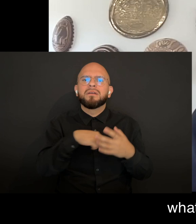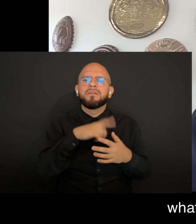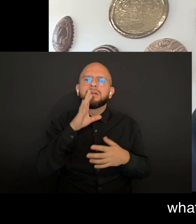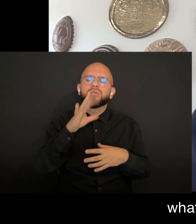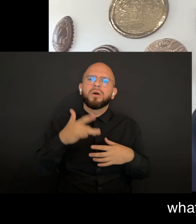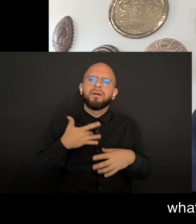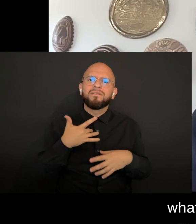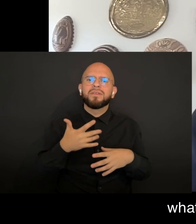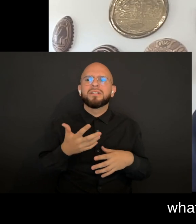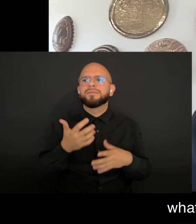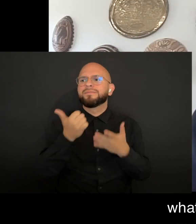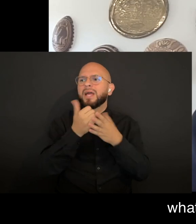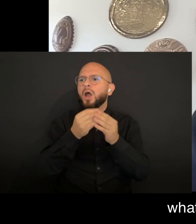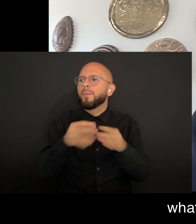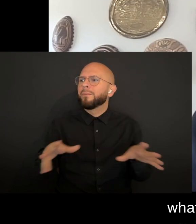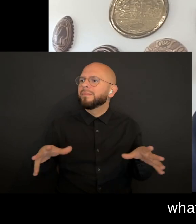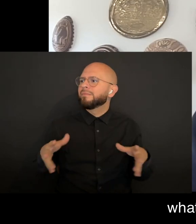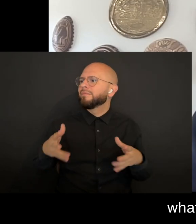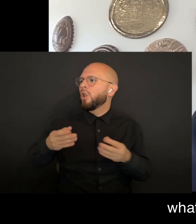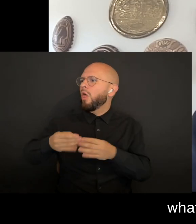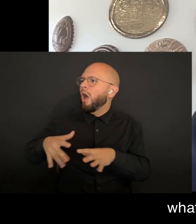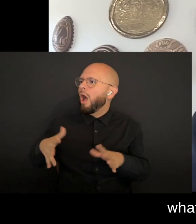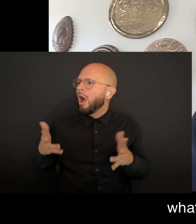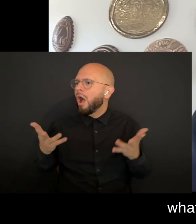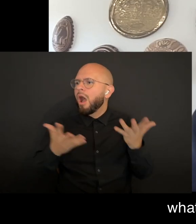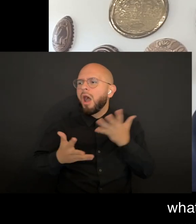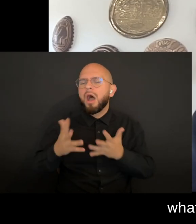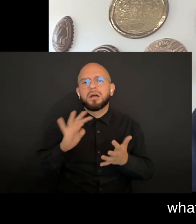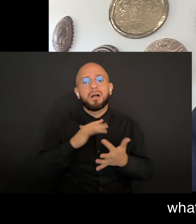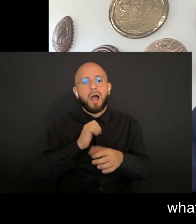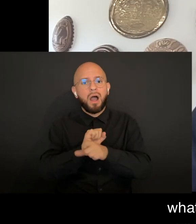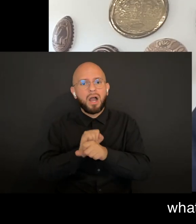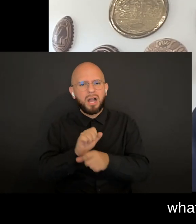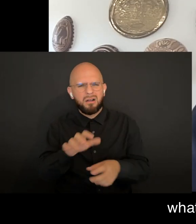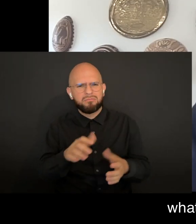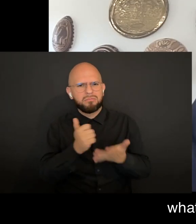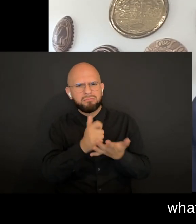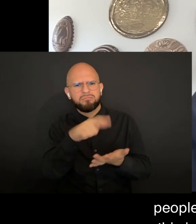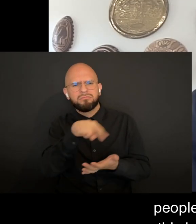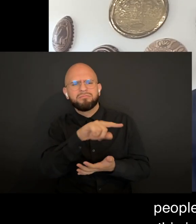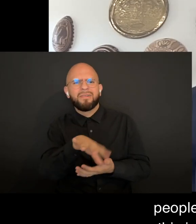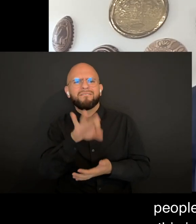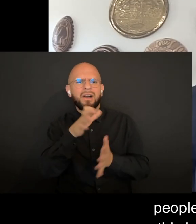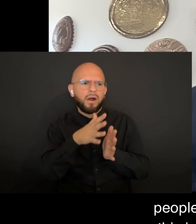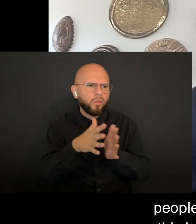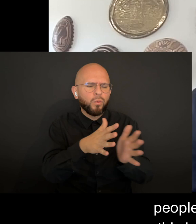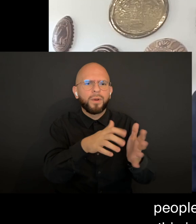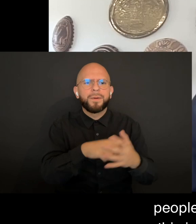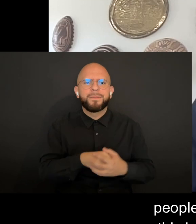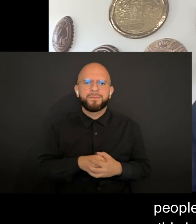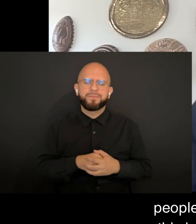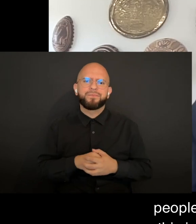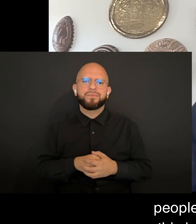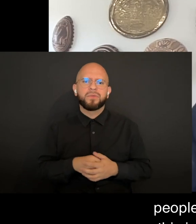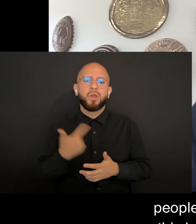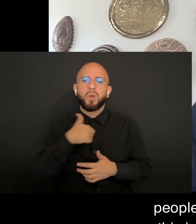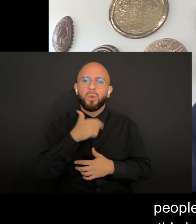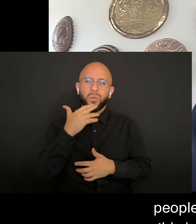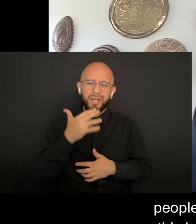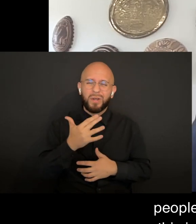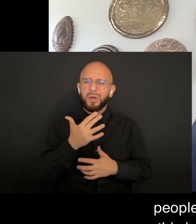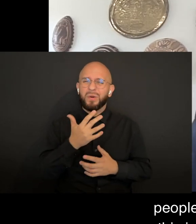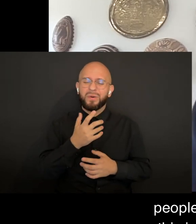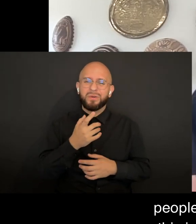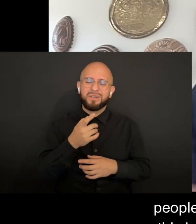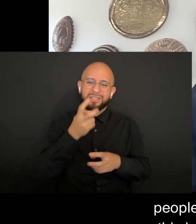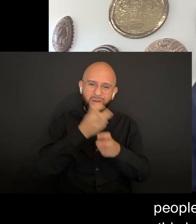make all of us feel helpless and lost, so our job is to help people find their way. We want to